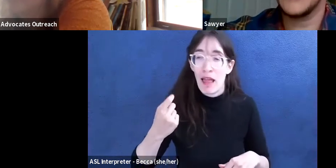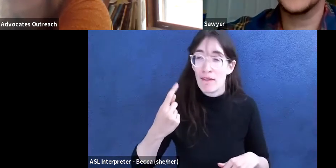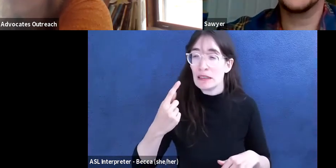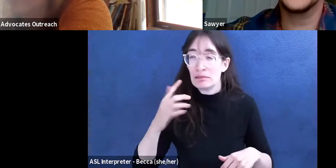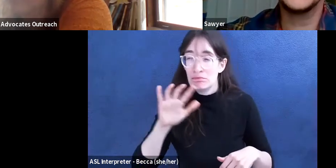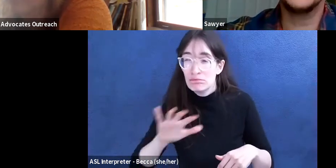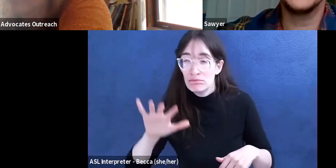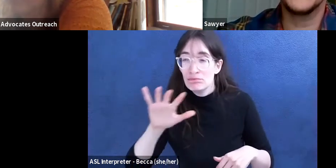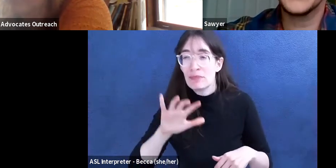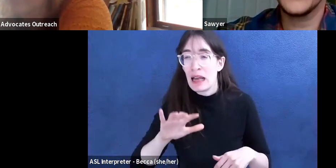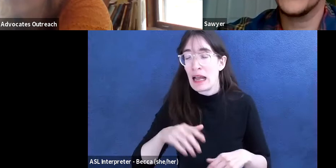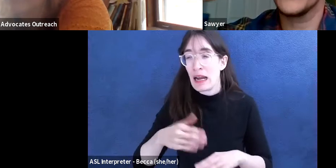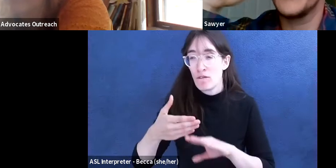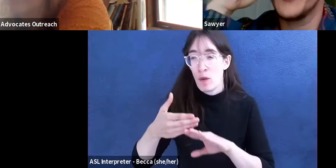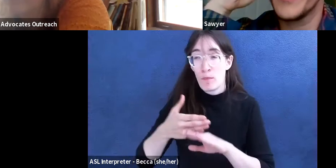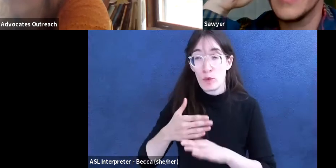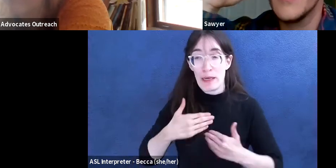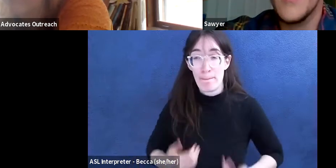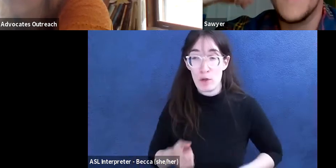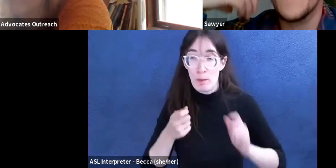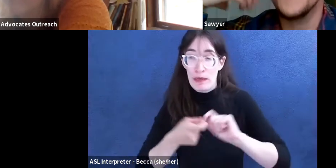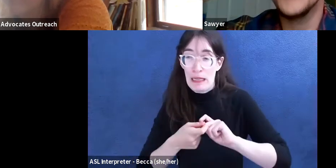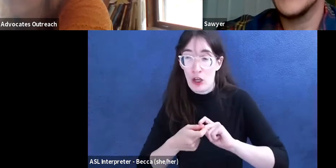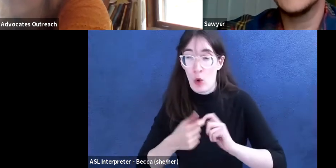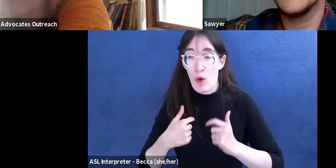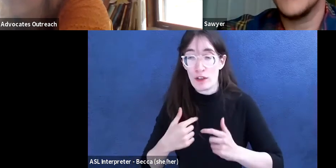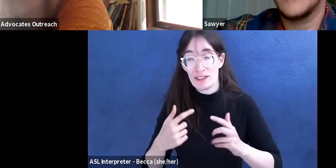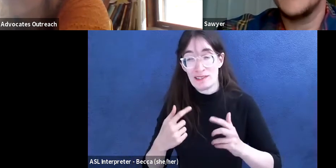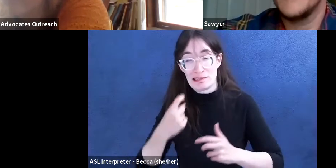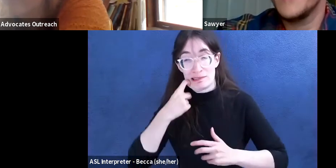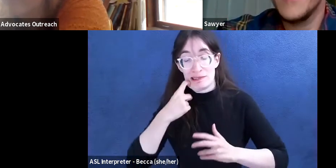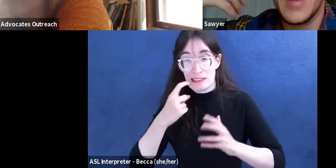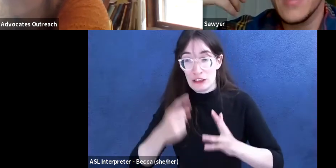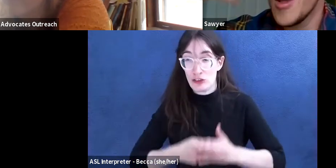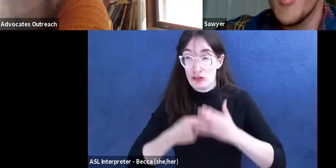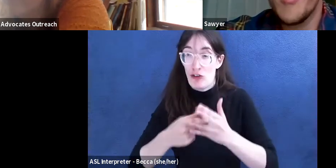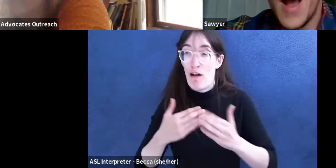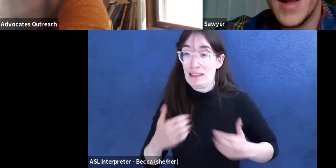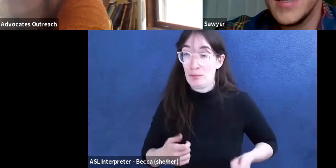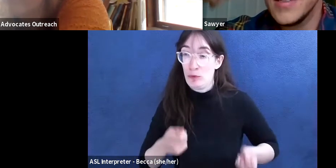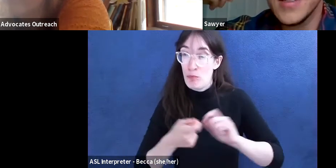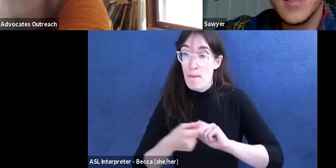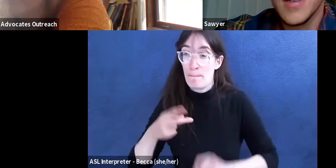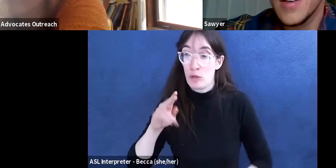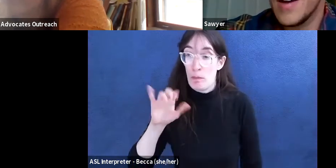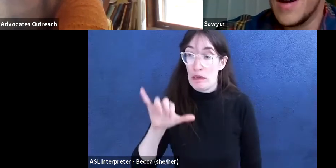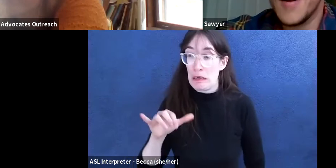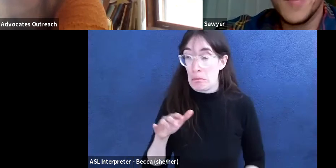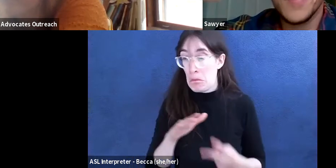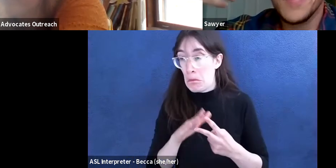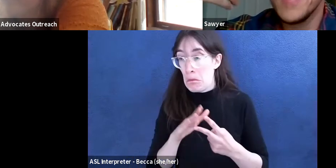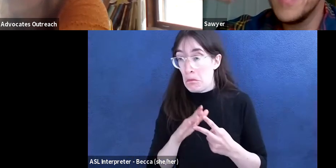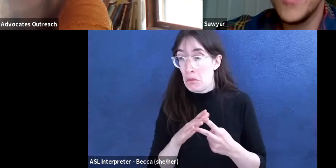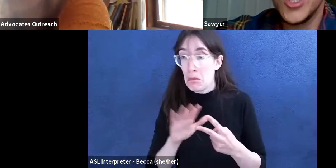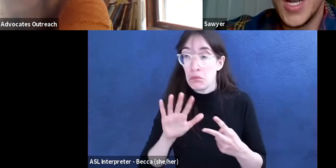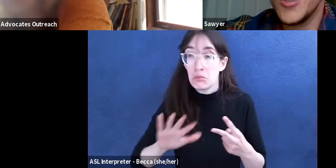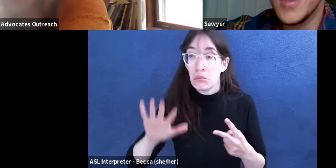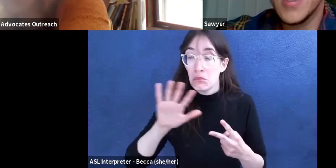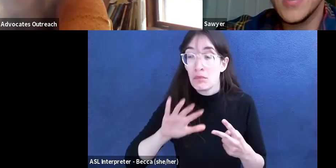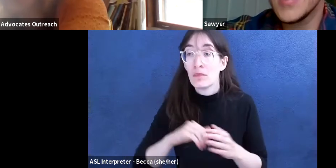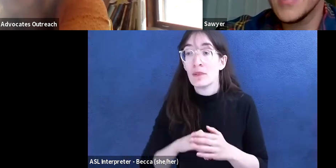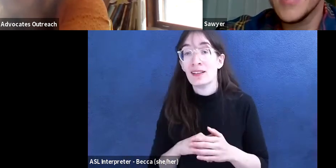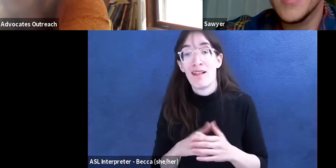with crushes, or with a first date, or, you know, it can be really like helpful